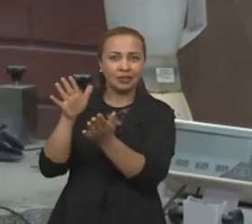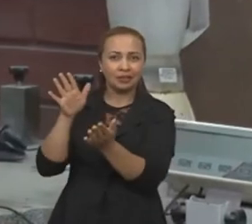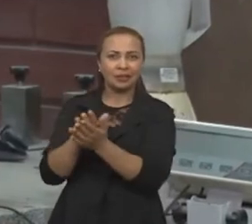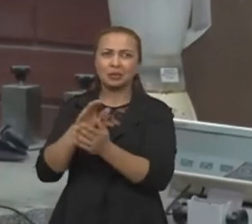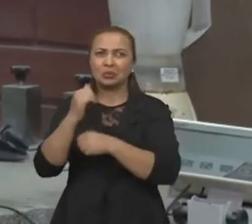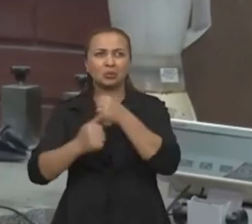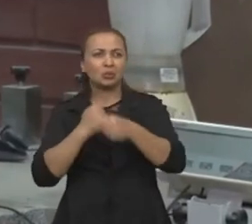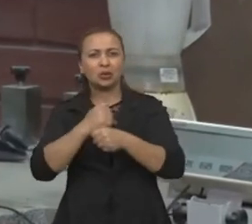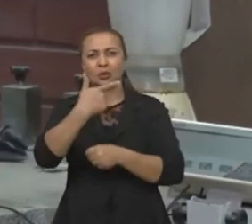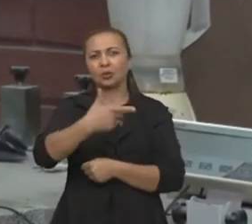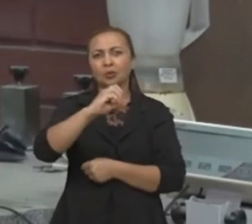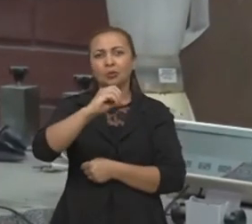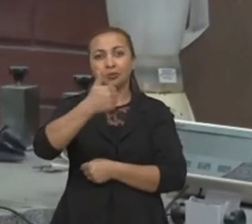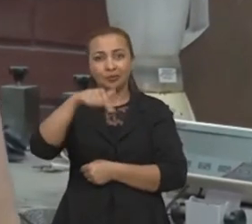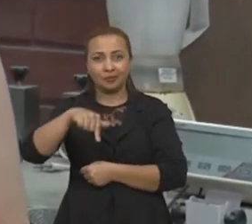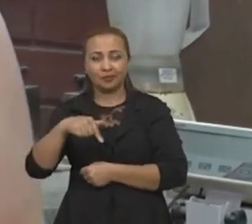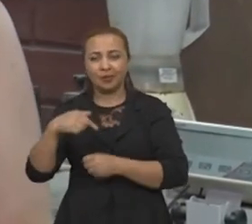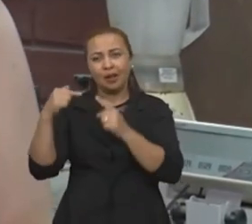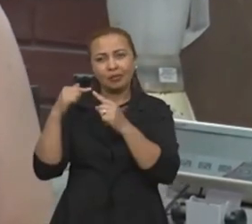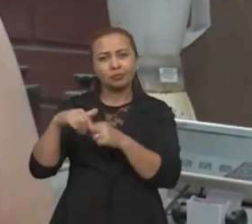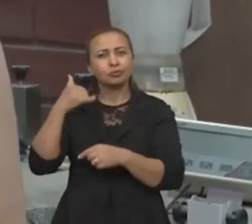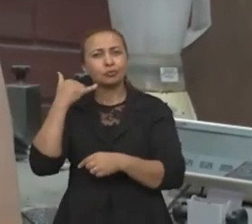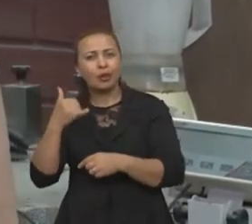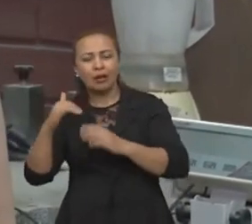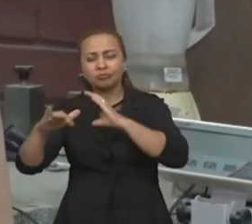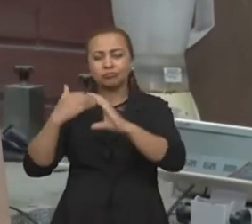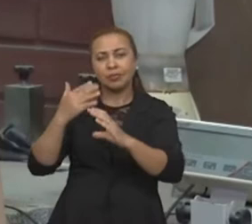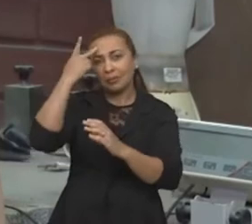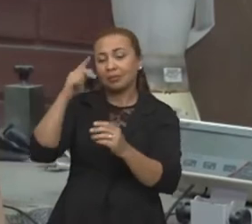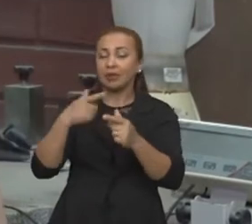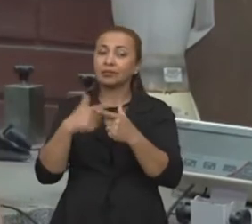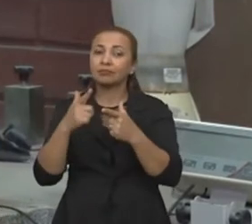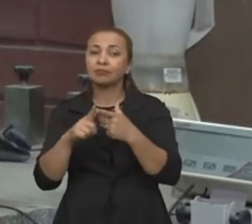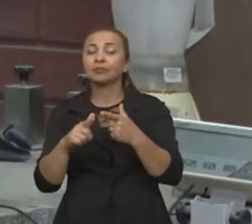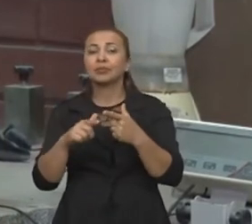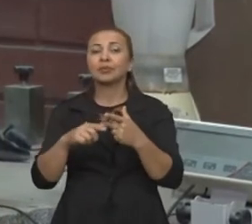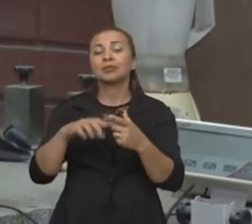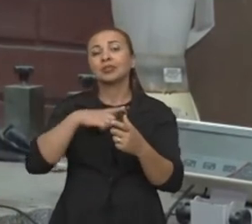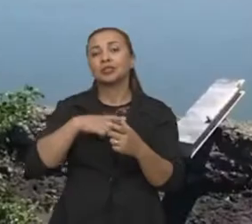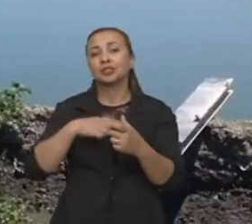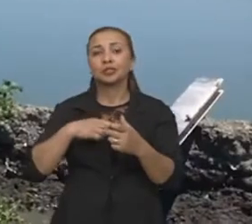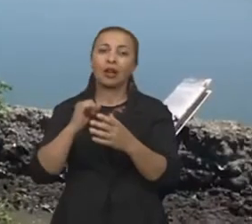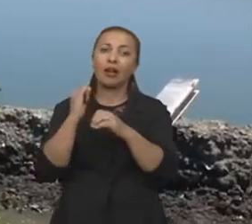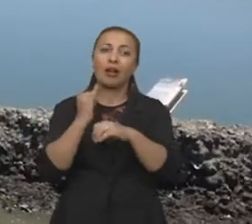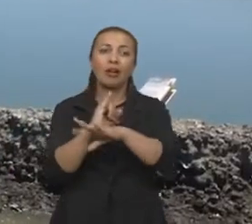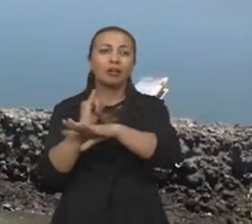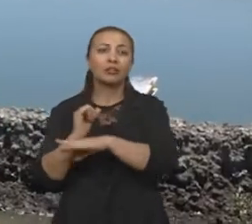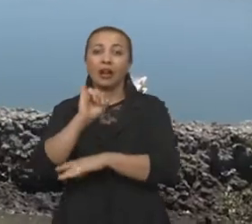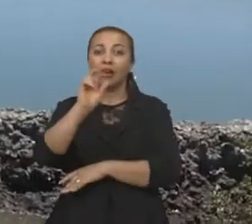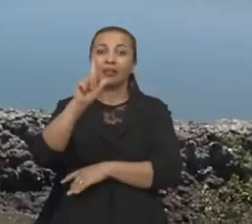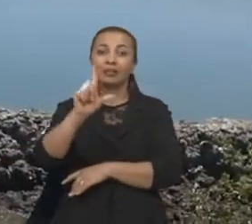Recife, at the time, in 2017, contacted us to talk about the problems of the waste produced in the Ilha